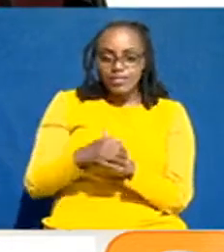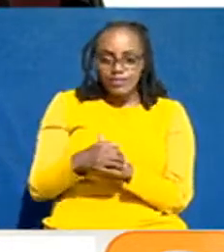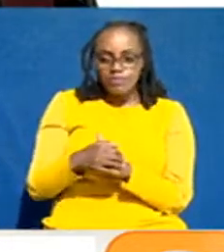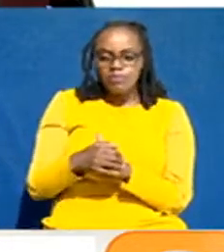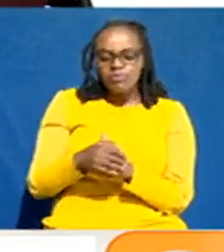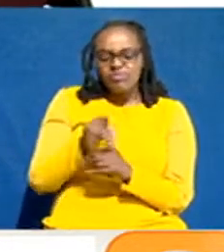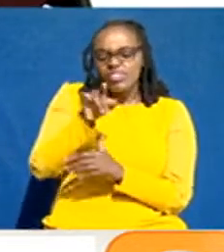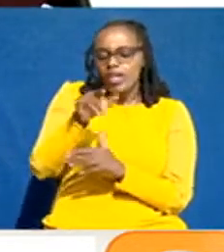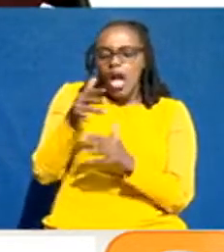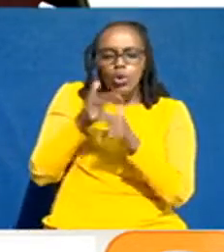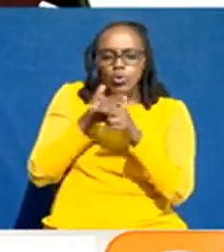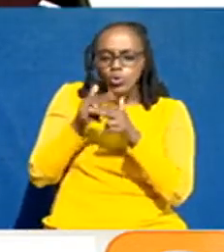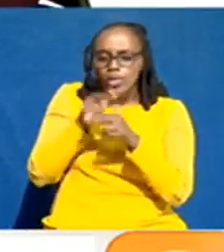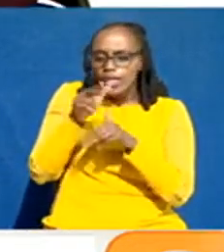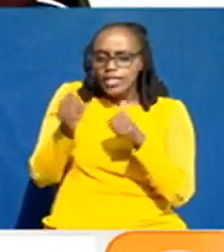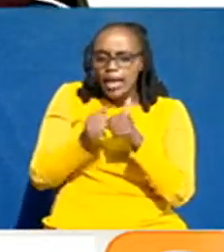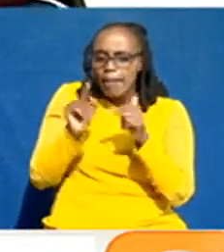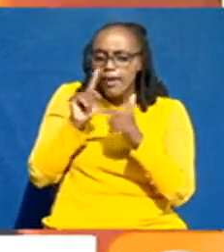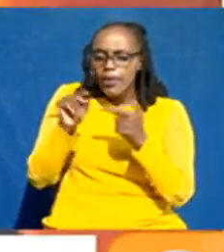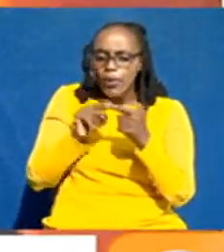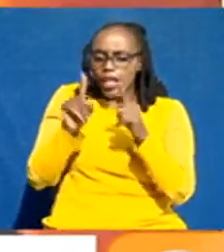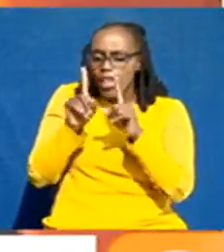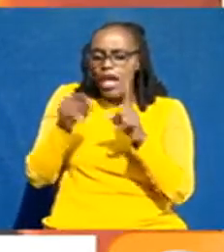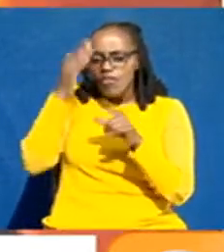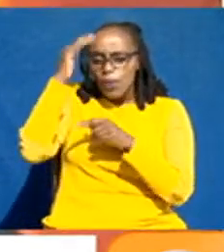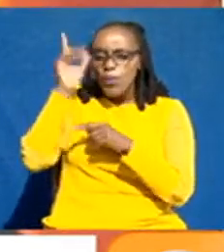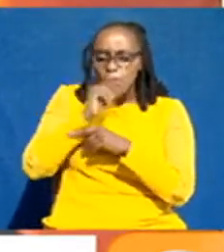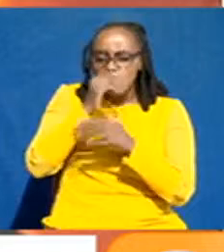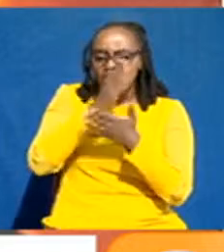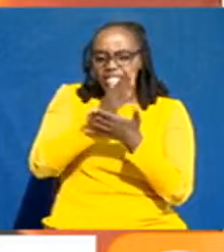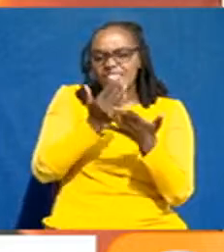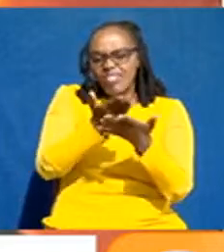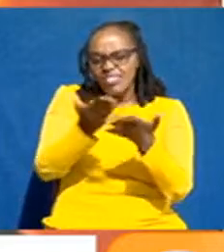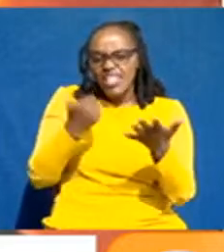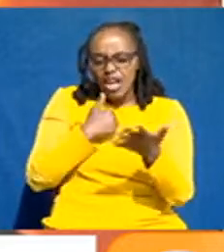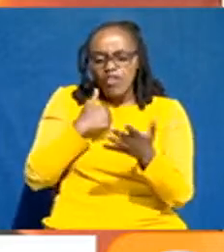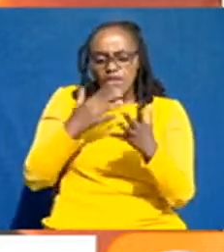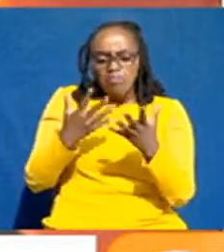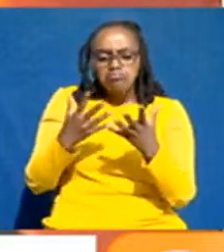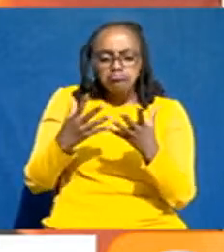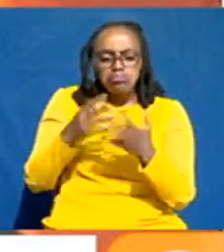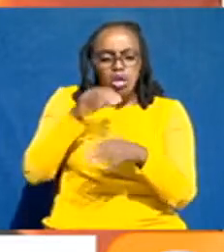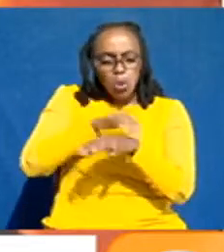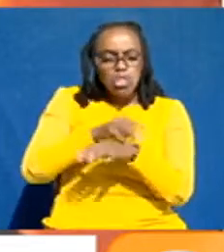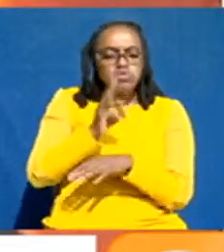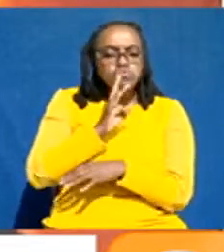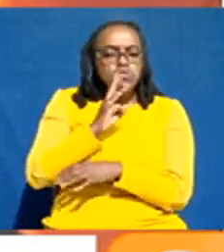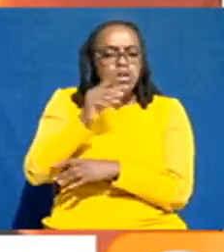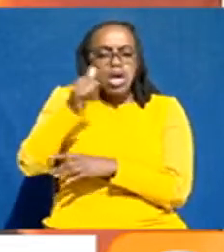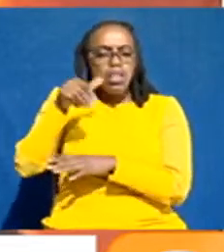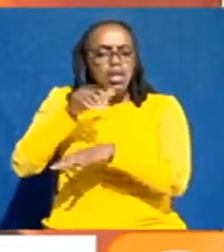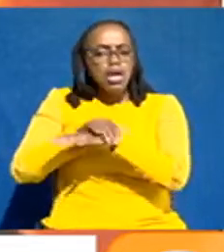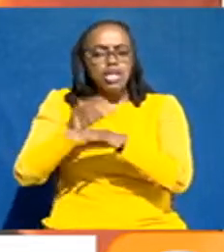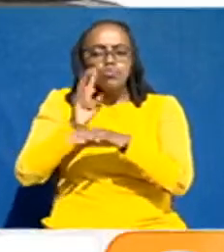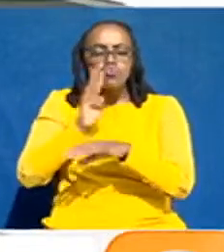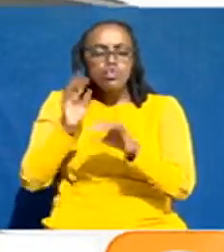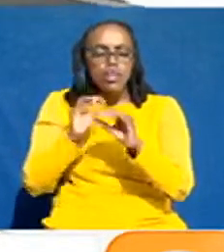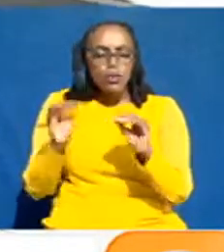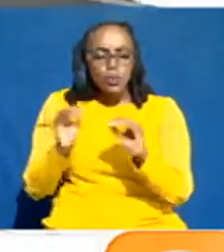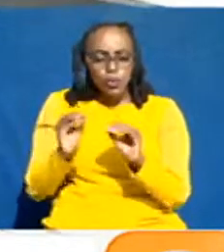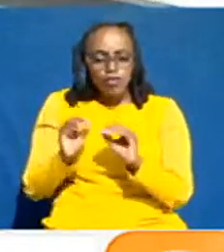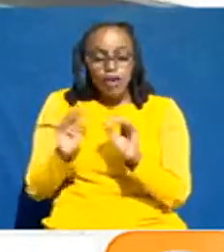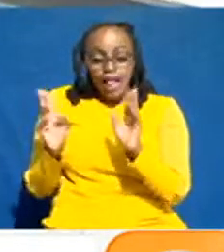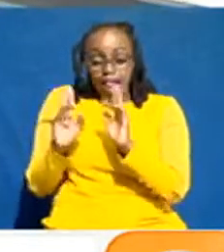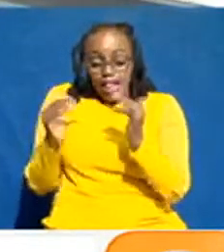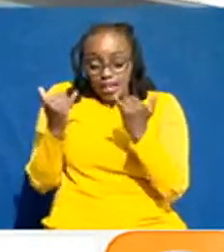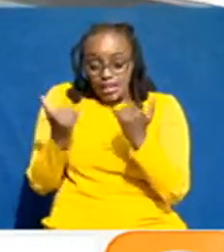how soon will this happen? I know some of them are already receiving the water, others are yet to? Already we